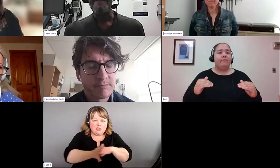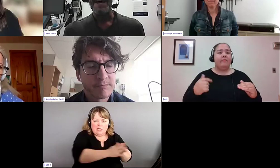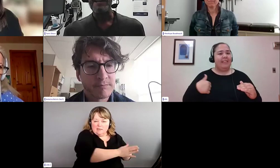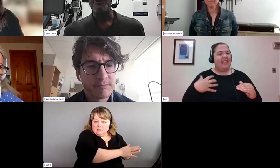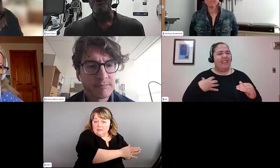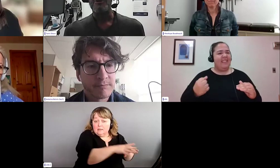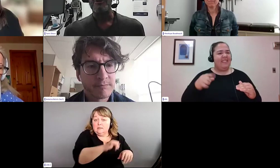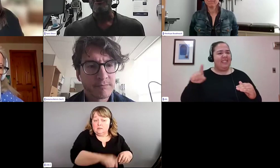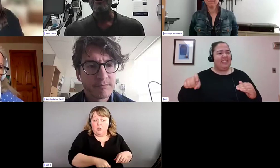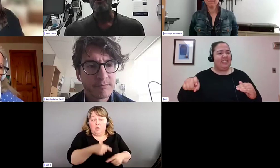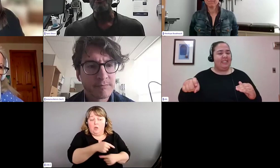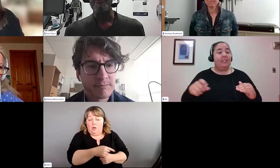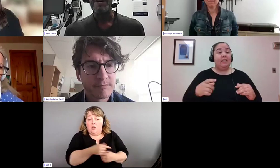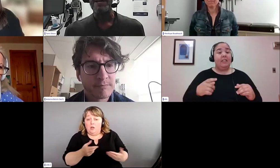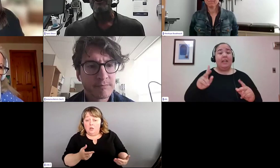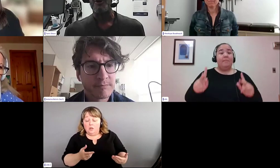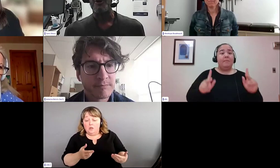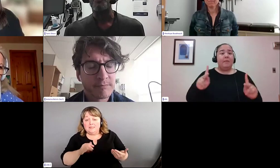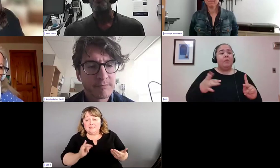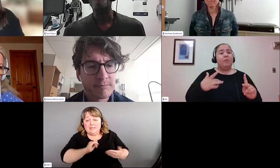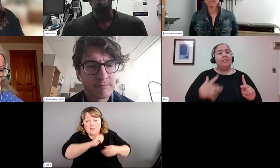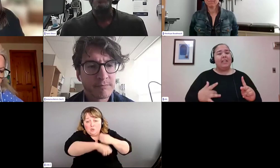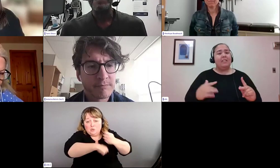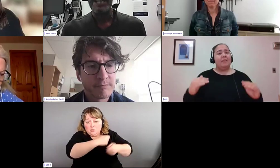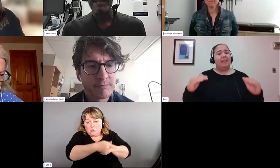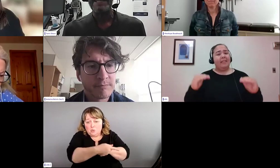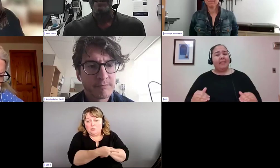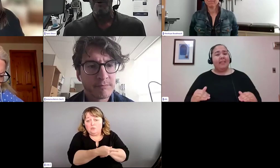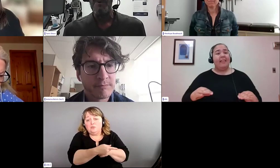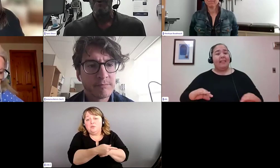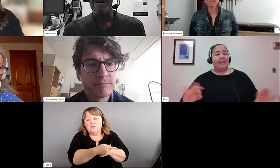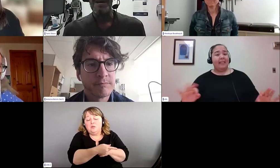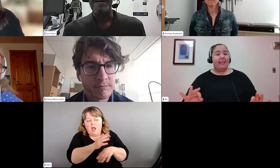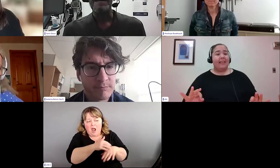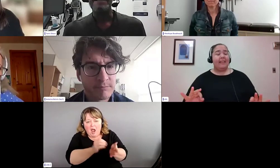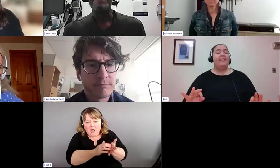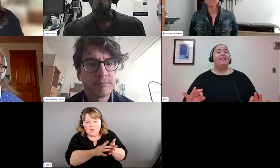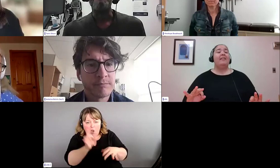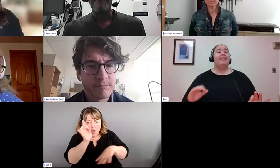marginalized people, the fact of